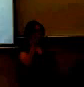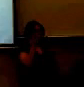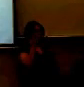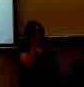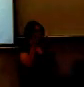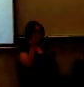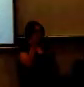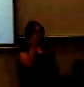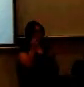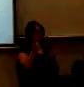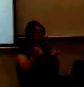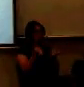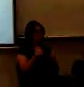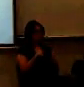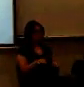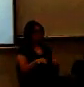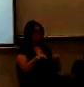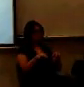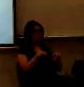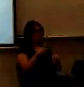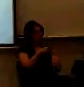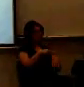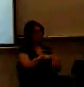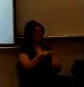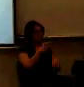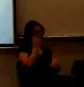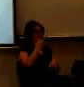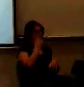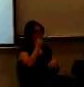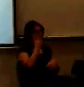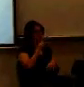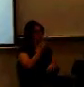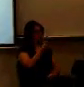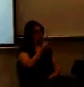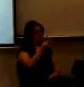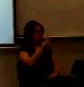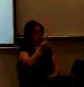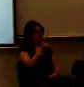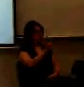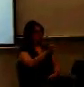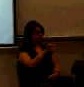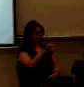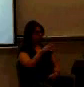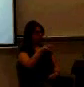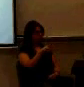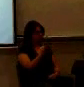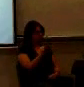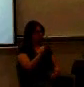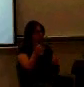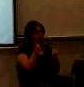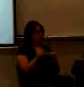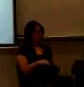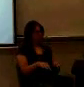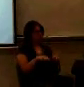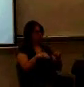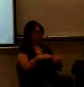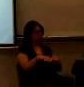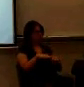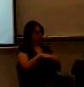they're common in eutrophic lakes or ponds, why do you think being able to float on the surface gives them a big competitive advantage?